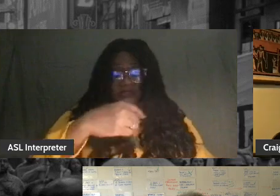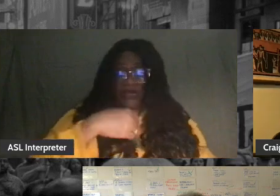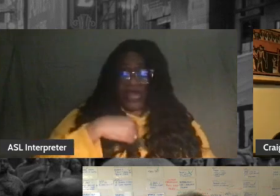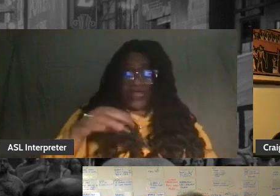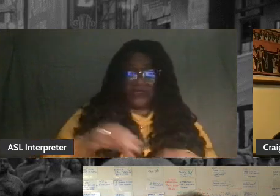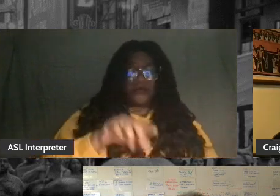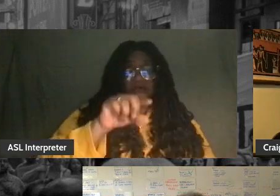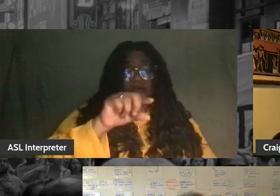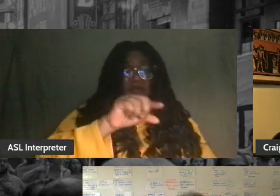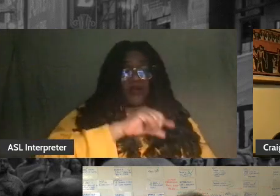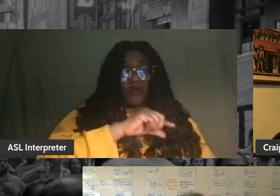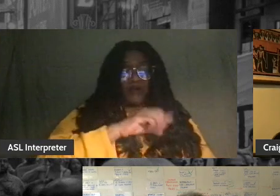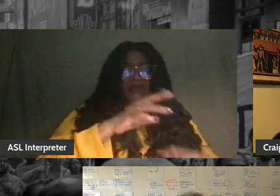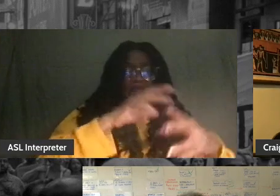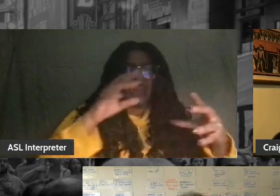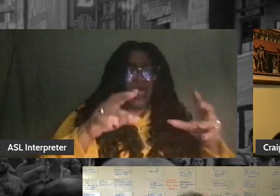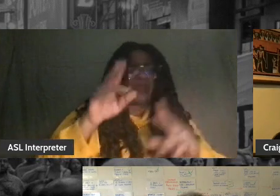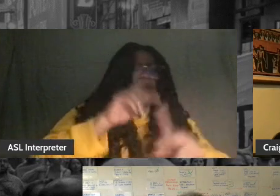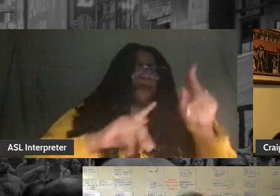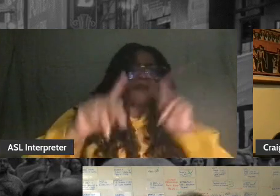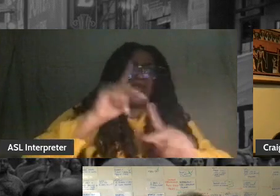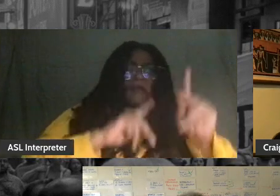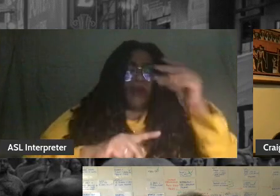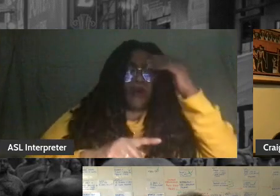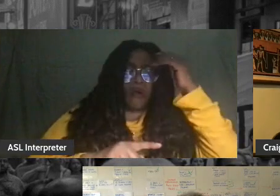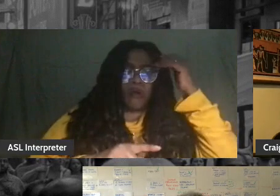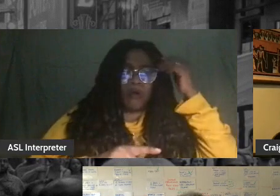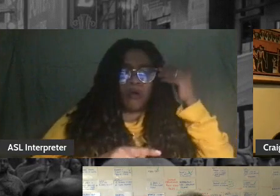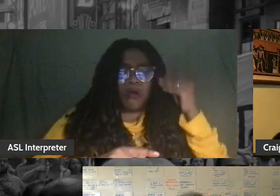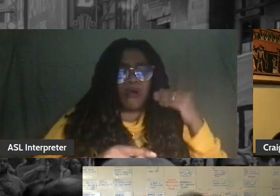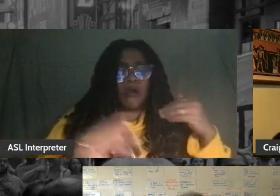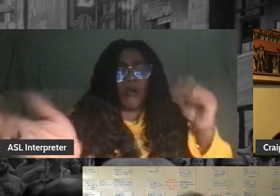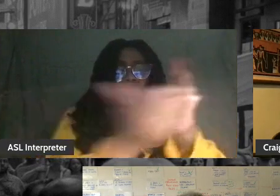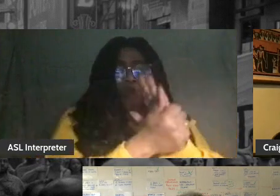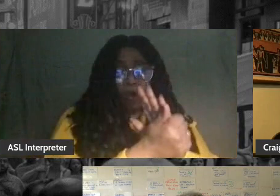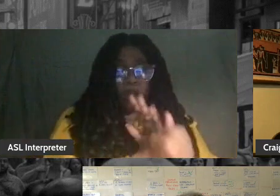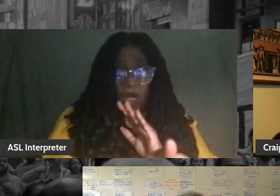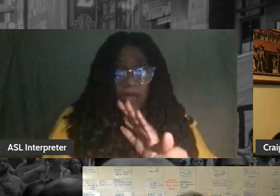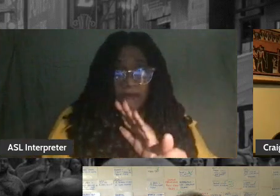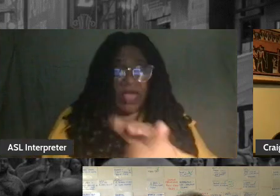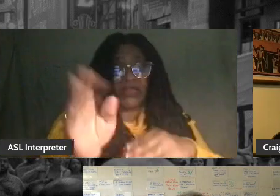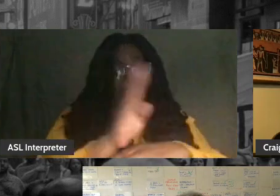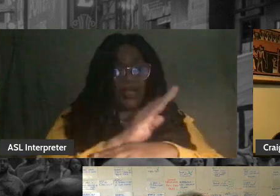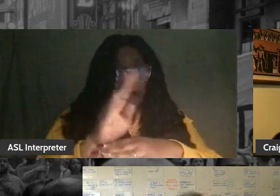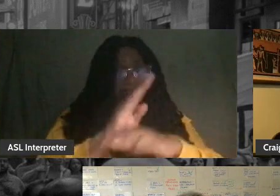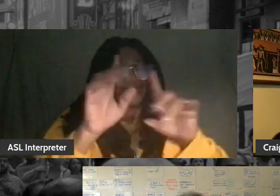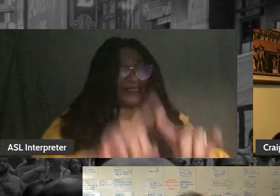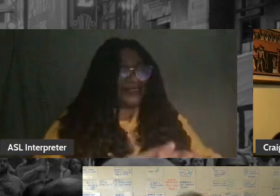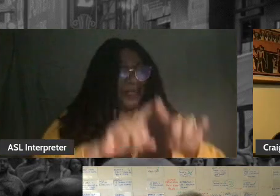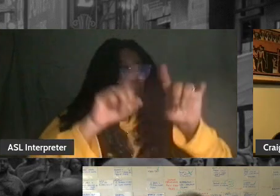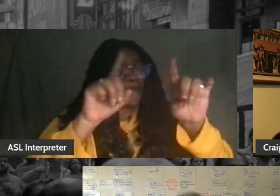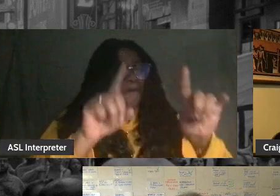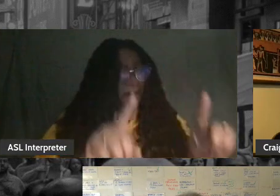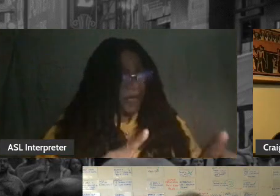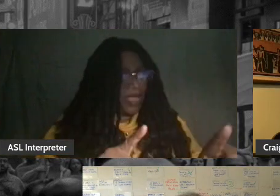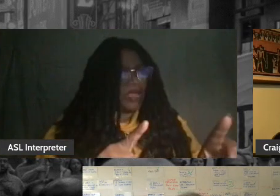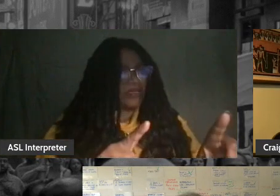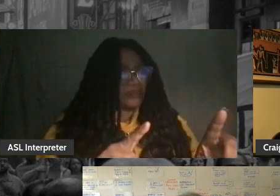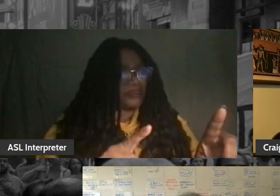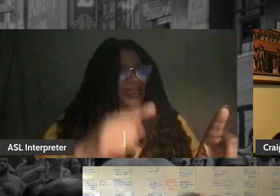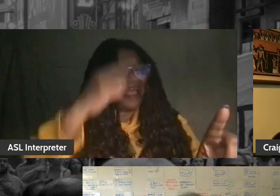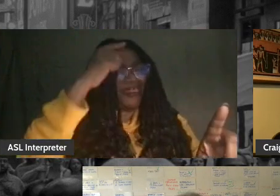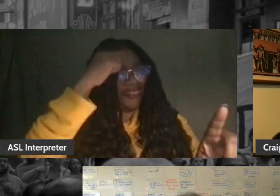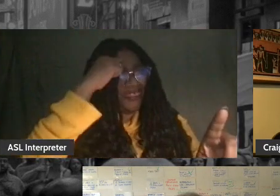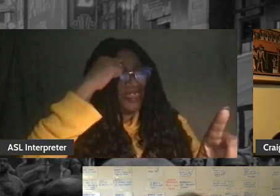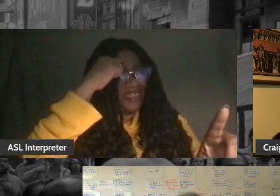know, there are a lot of qualified people who can do that, you know, in our business. But I think what really